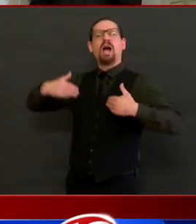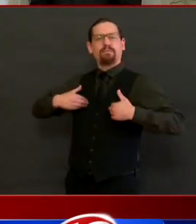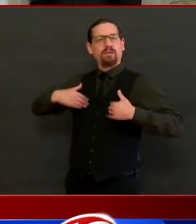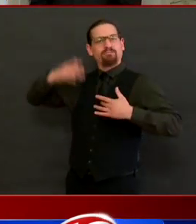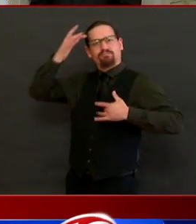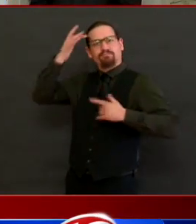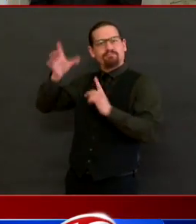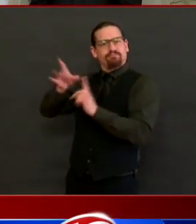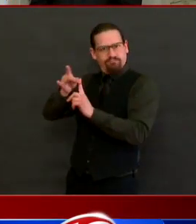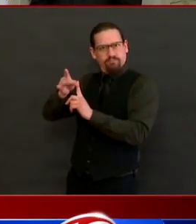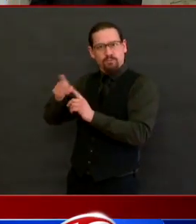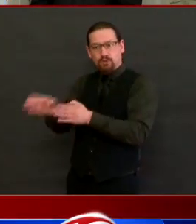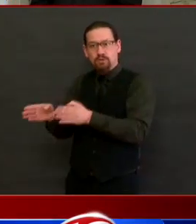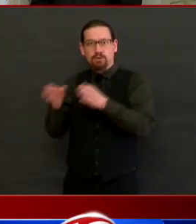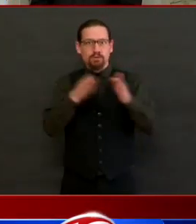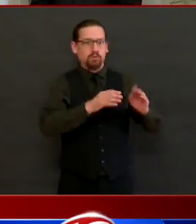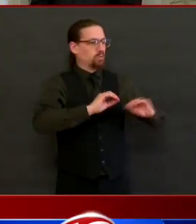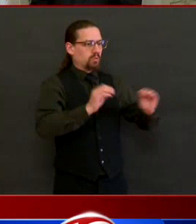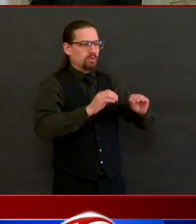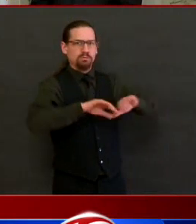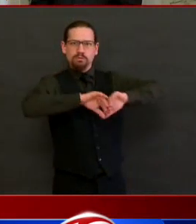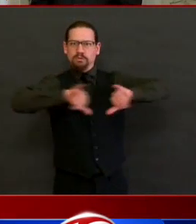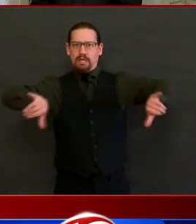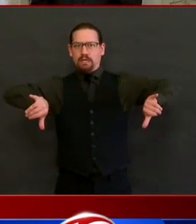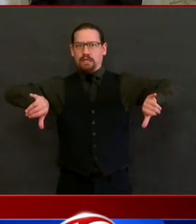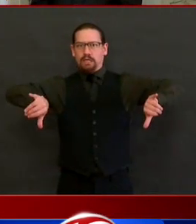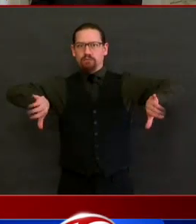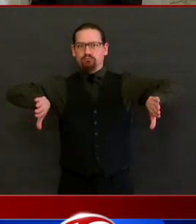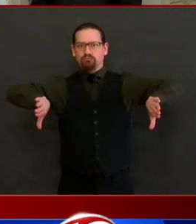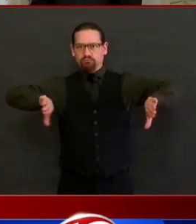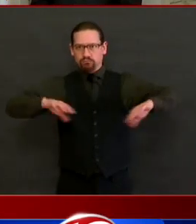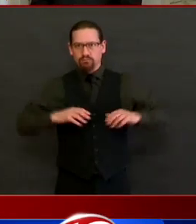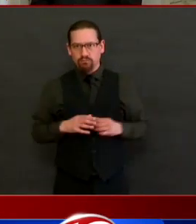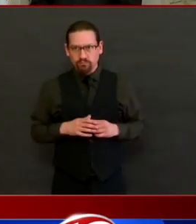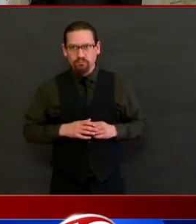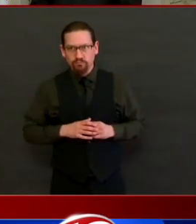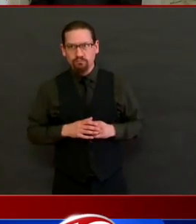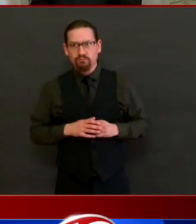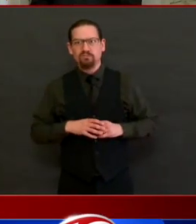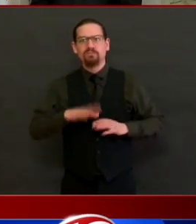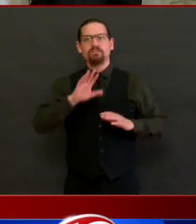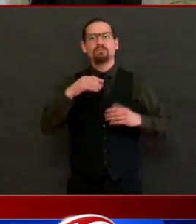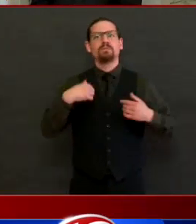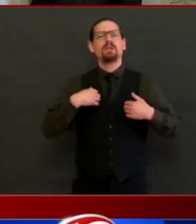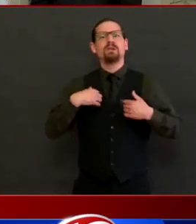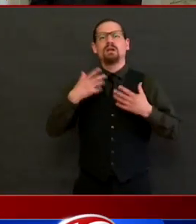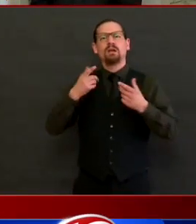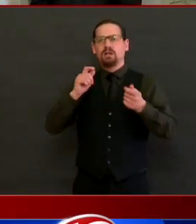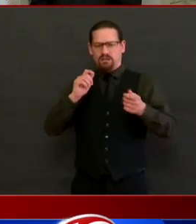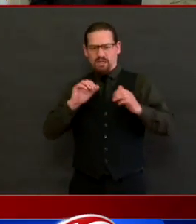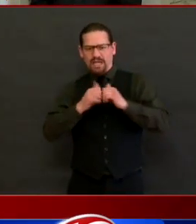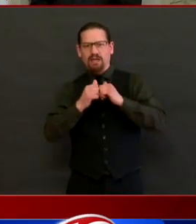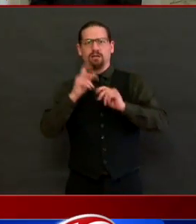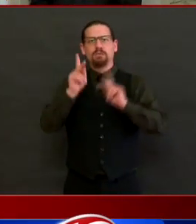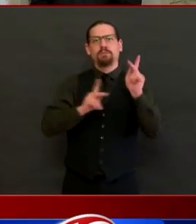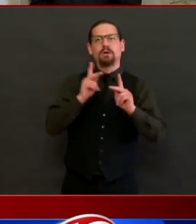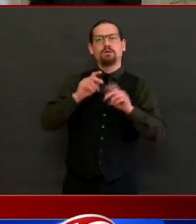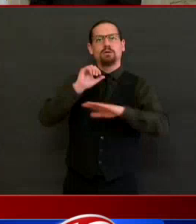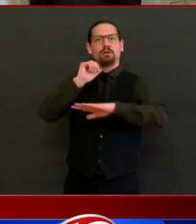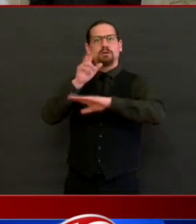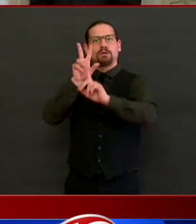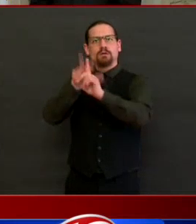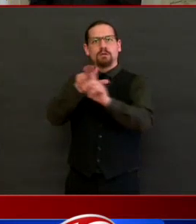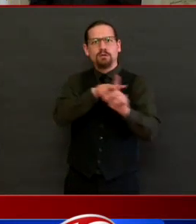as I've mentioned before, to also be able to limit the different types of people that interact with the residents so